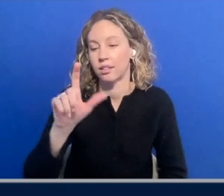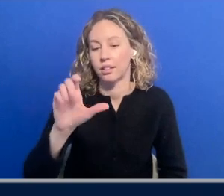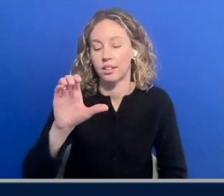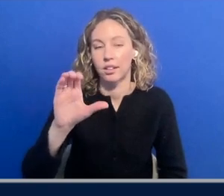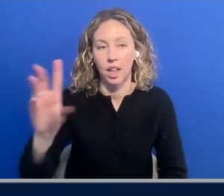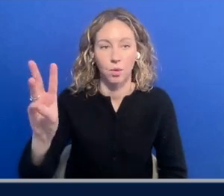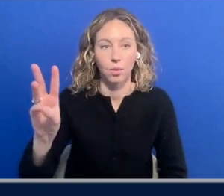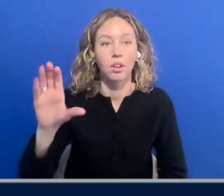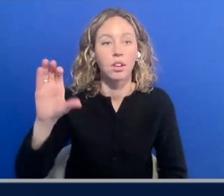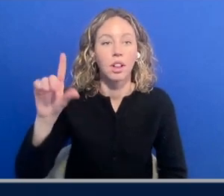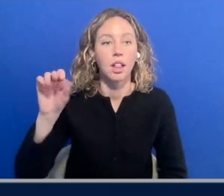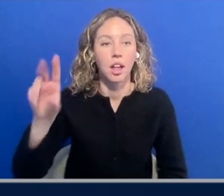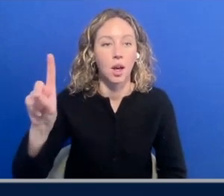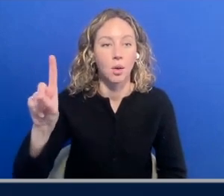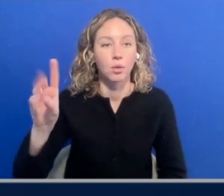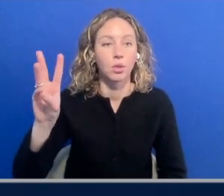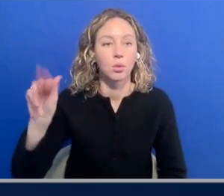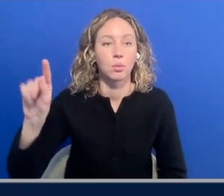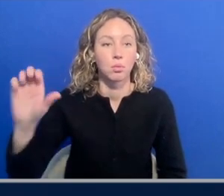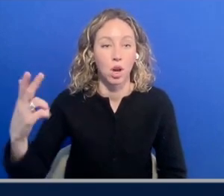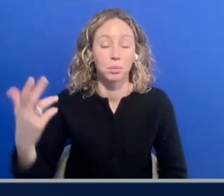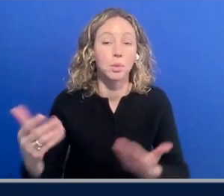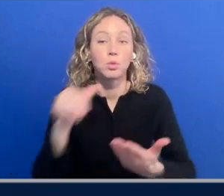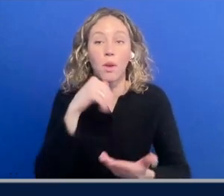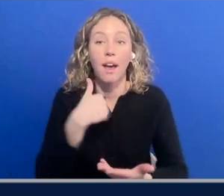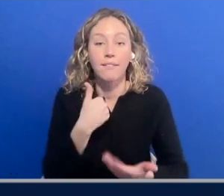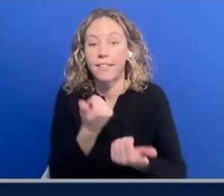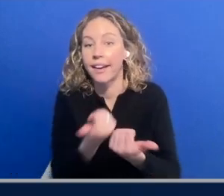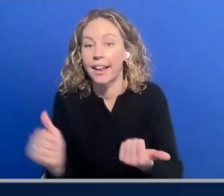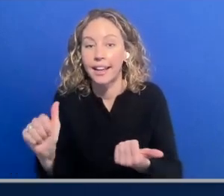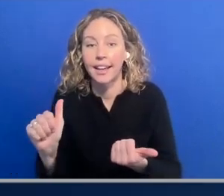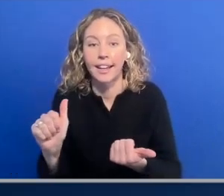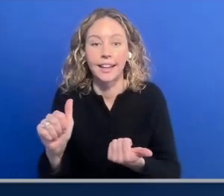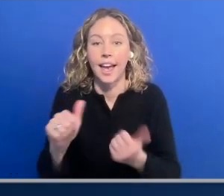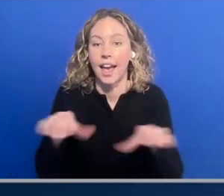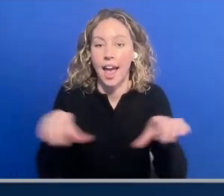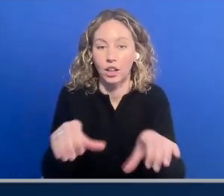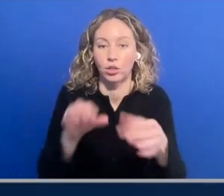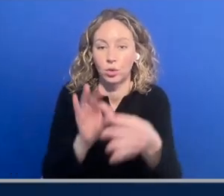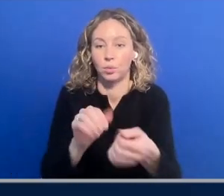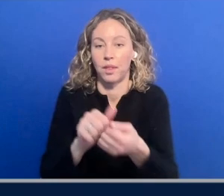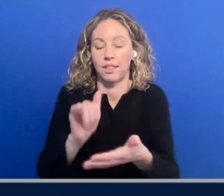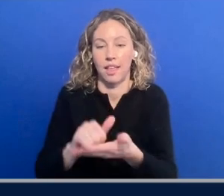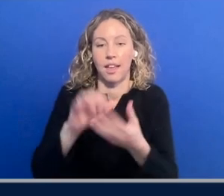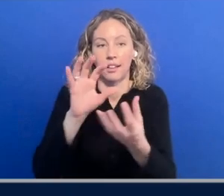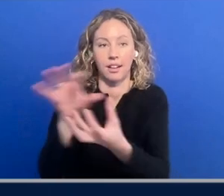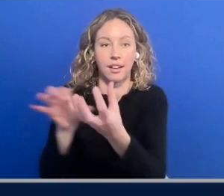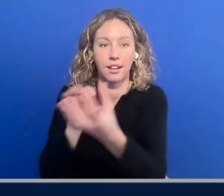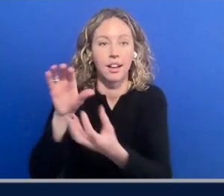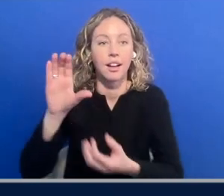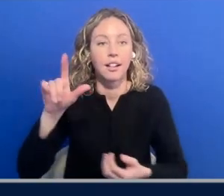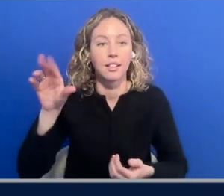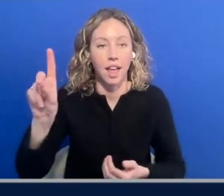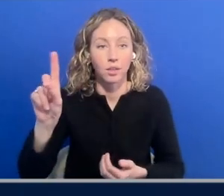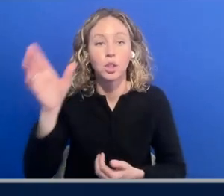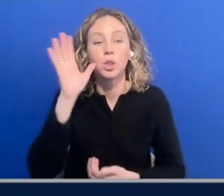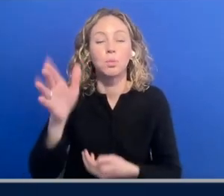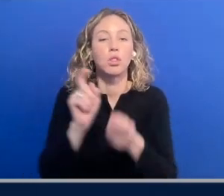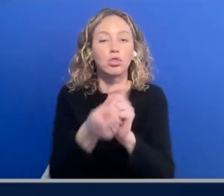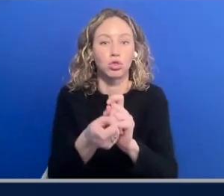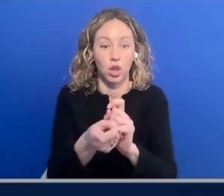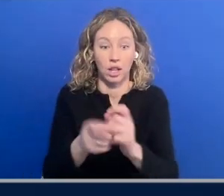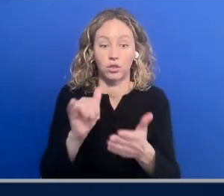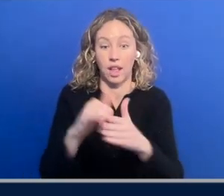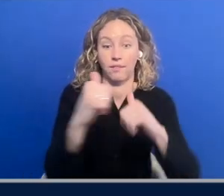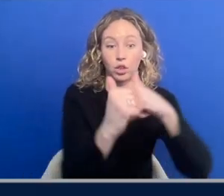any action associated with the CloudWatch alarm. Okay. So here is a scenario where you're going to deploy some change to the infrastructure, but you potentially have